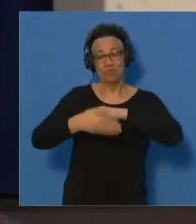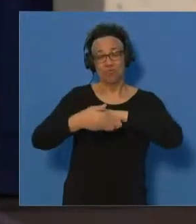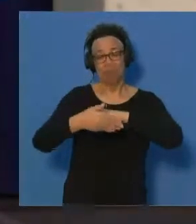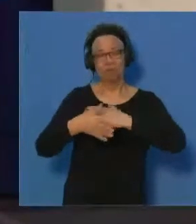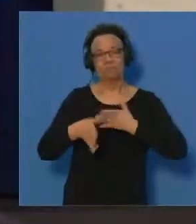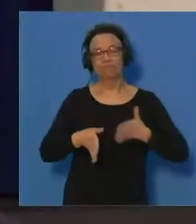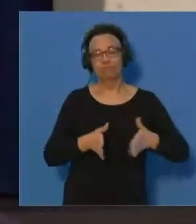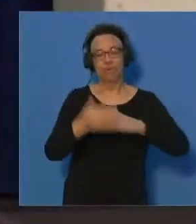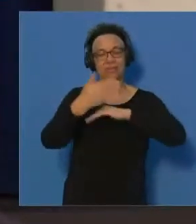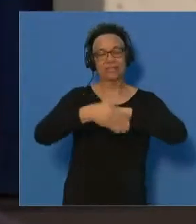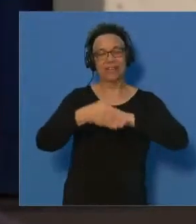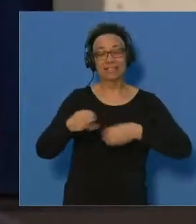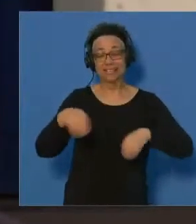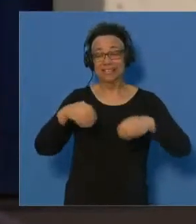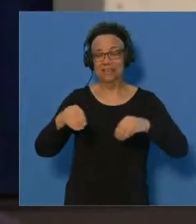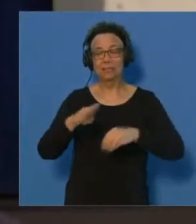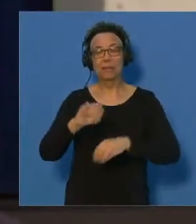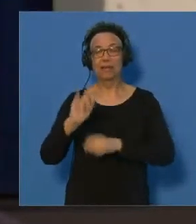licensed fisherman,